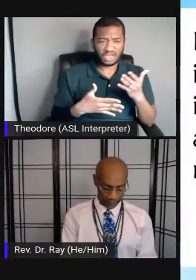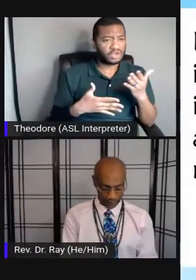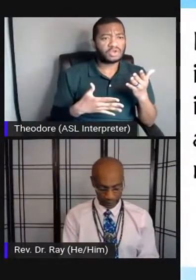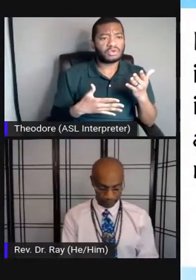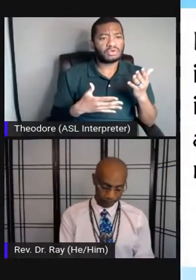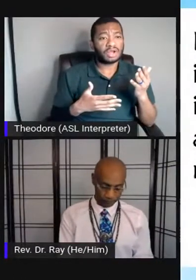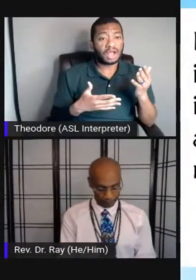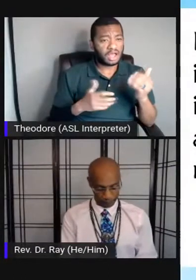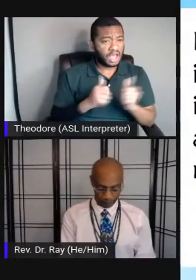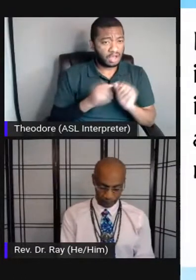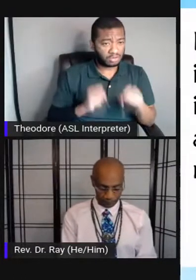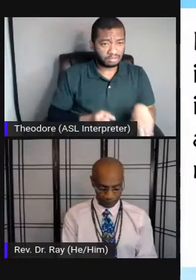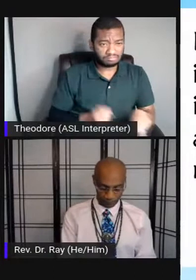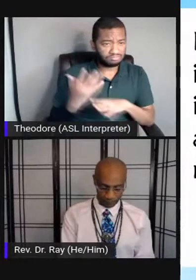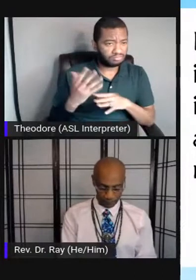Breathe.